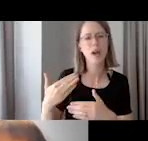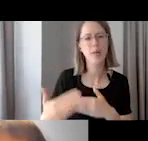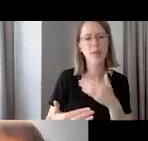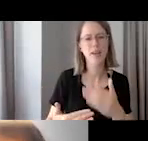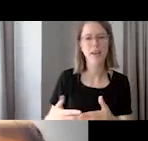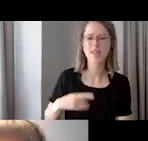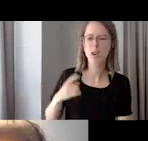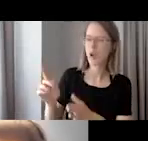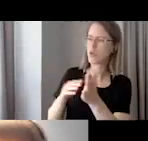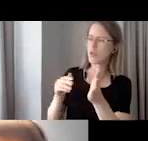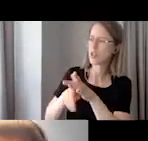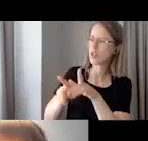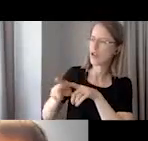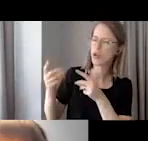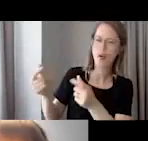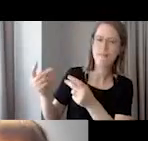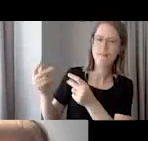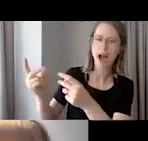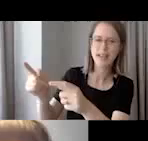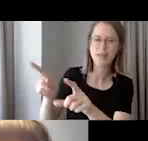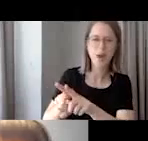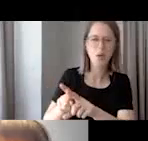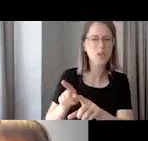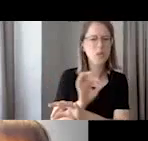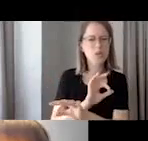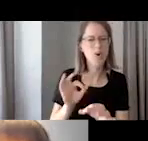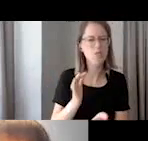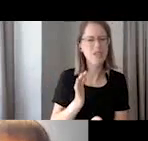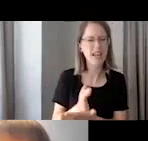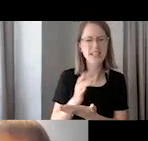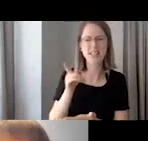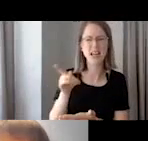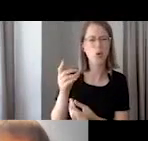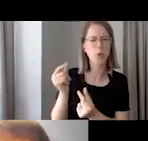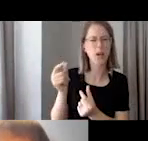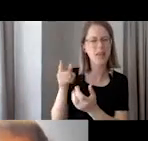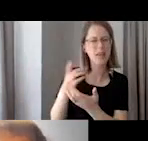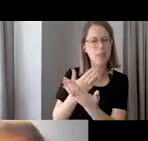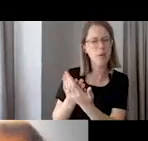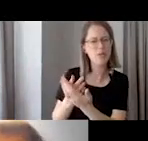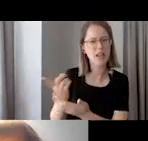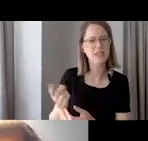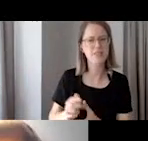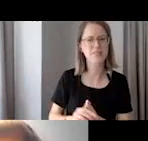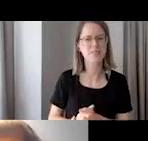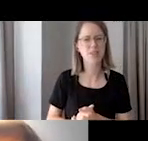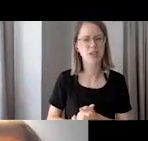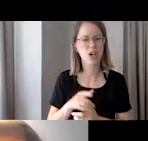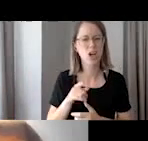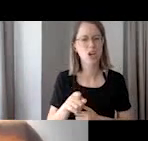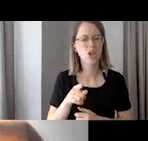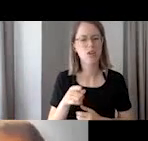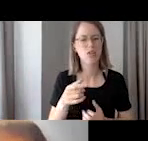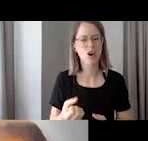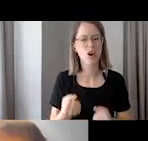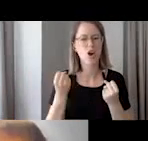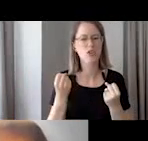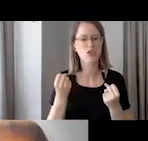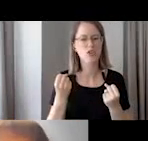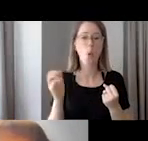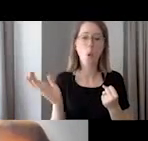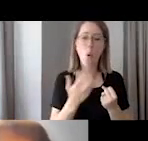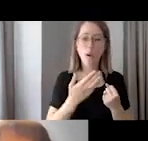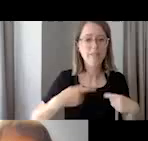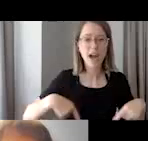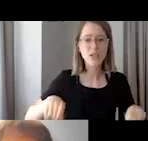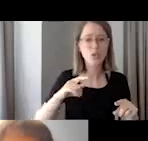fast, but it seems also unrealistic how quickly the proposal is. You've got all of us to